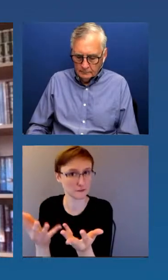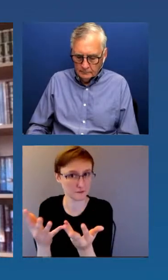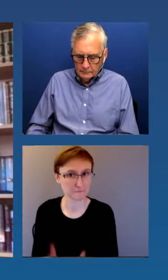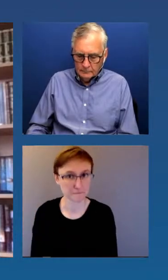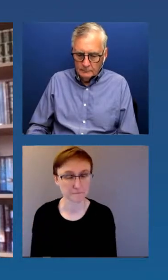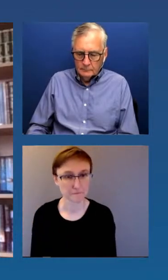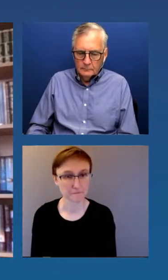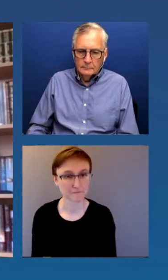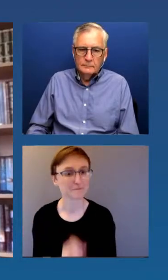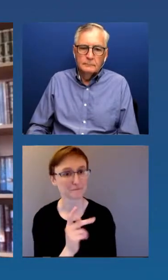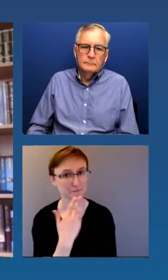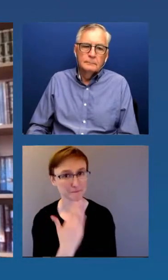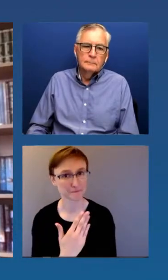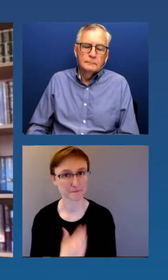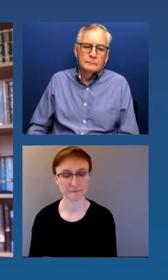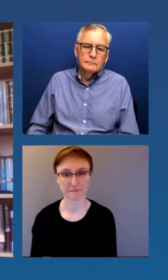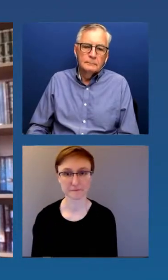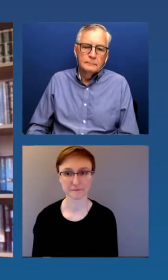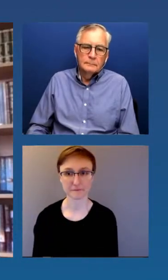Thank you.